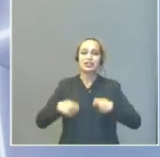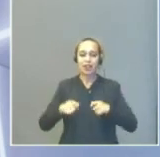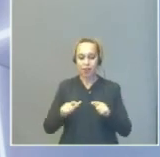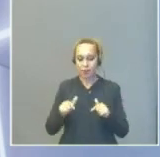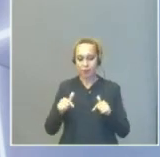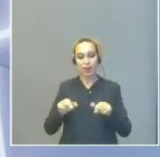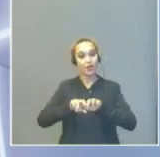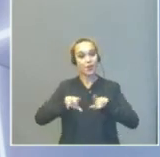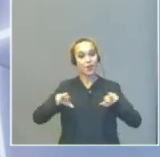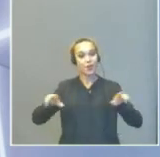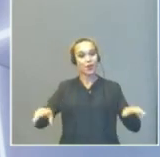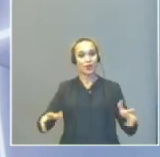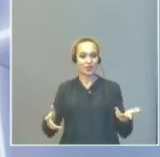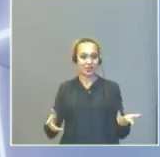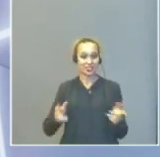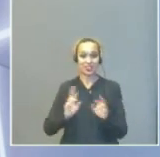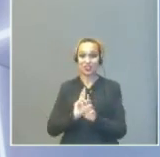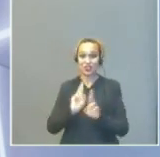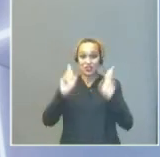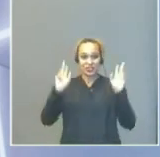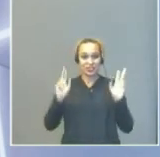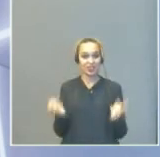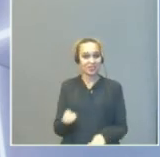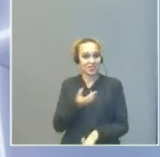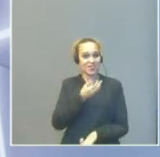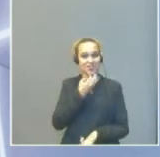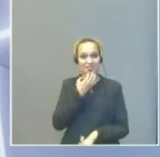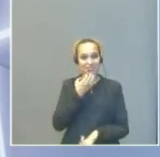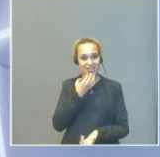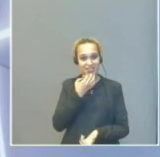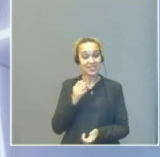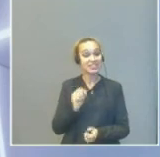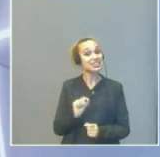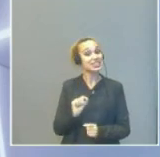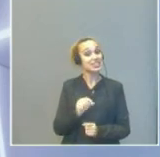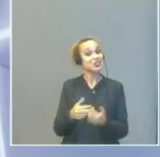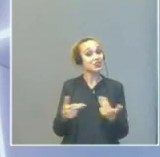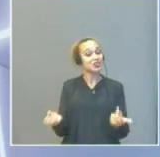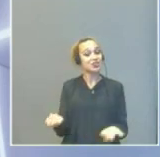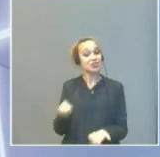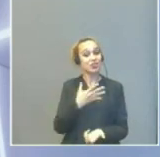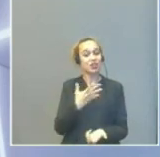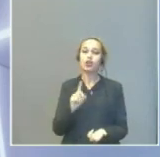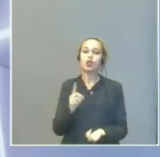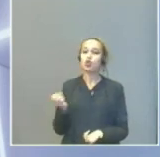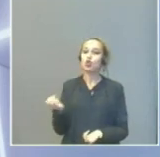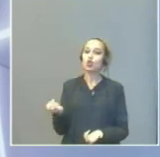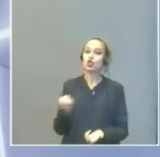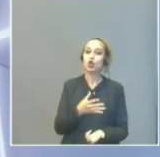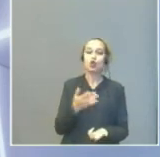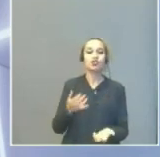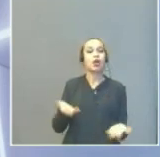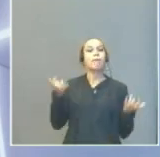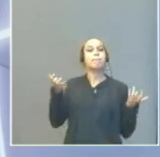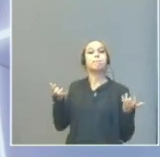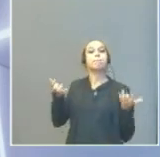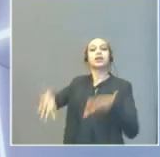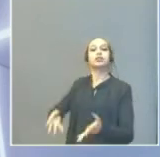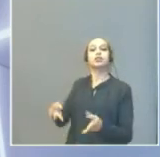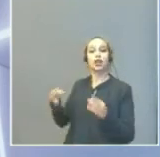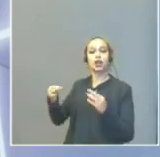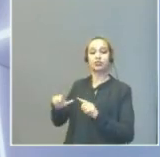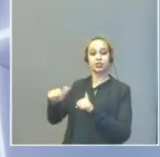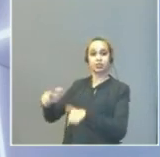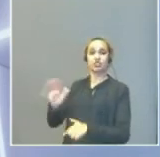things. And these new things are not new in the sense of abandoning the things that we're already doing. They're not